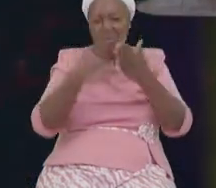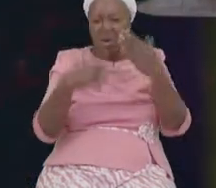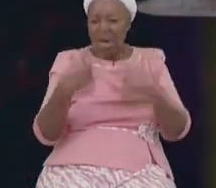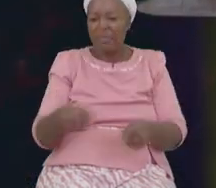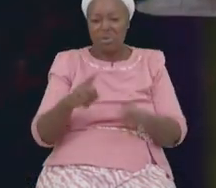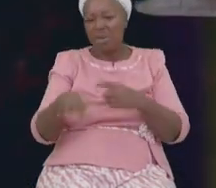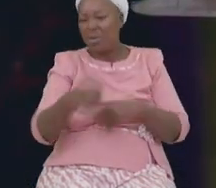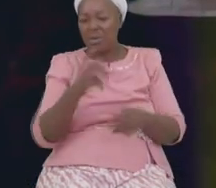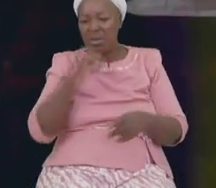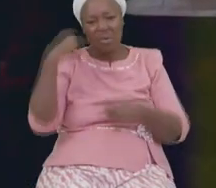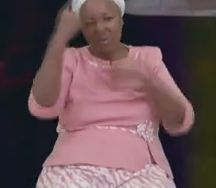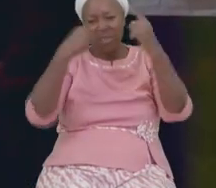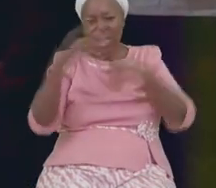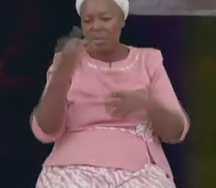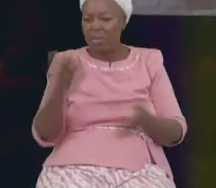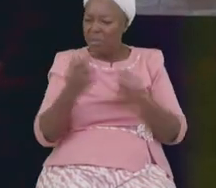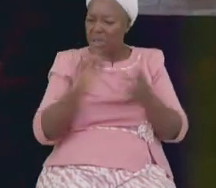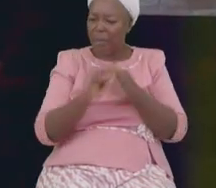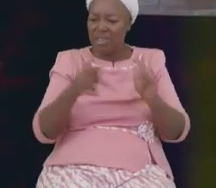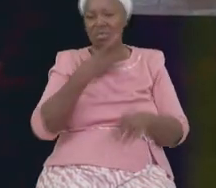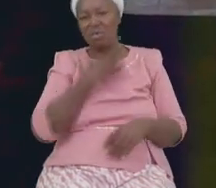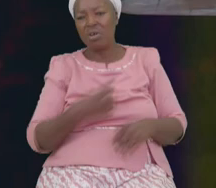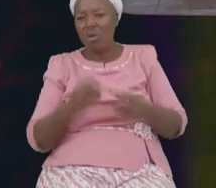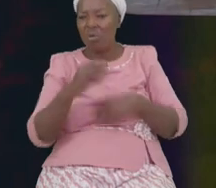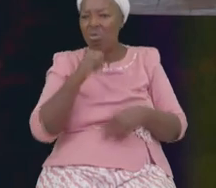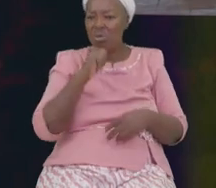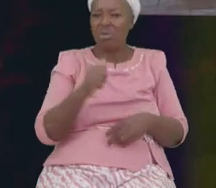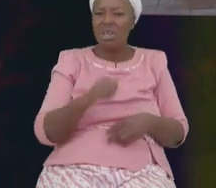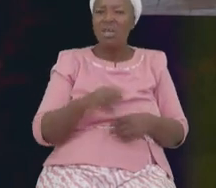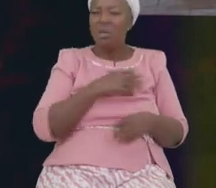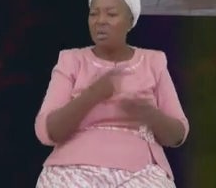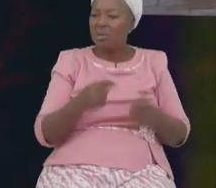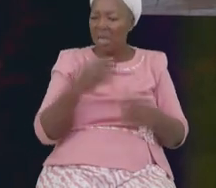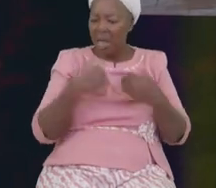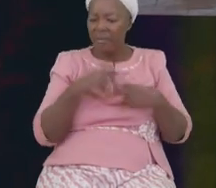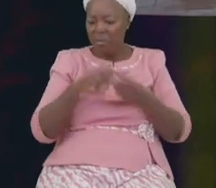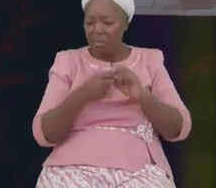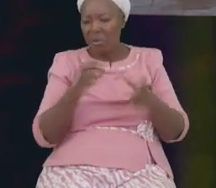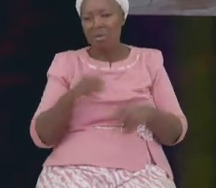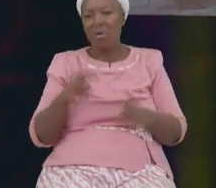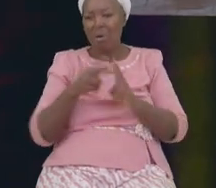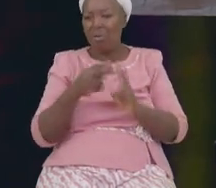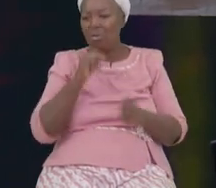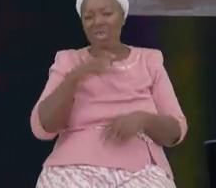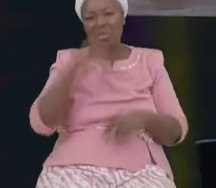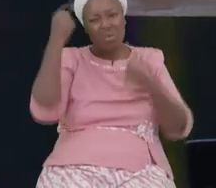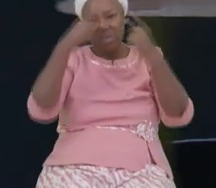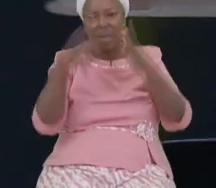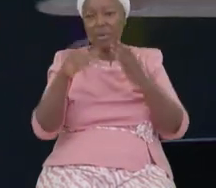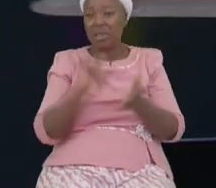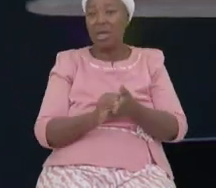not concerned whether he's hungry or not, she's hungry or not, she has a problem or not. We're not concerned about that. We're